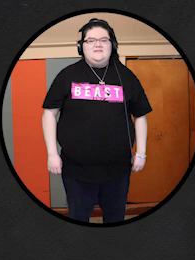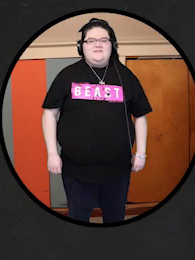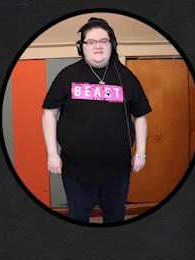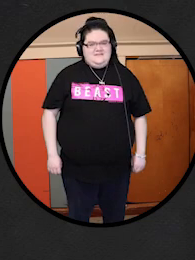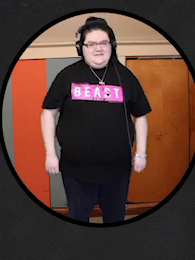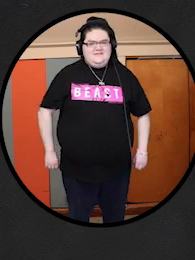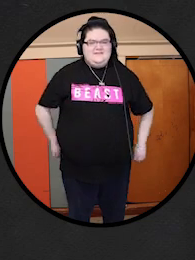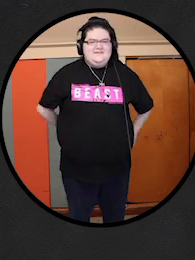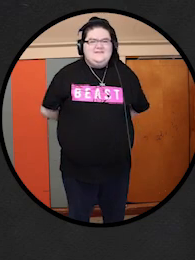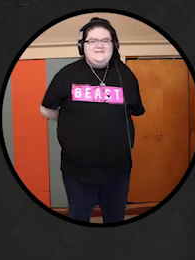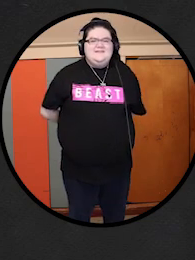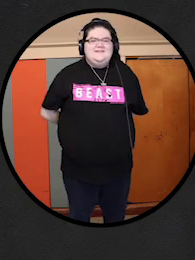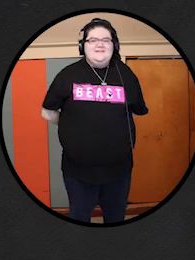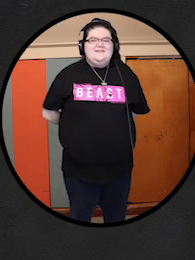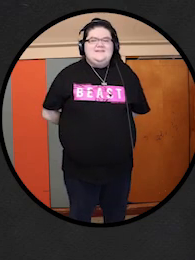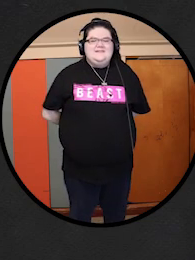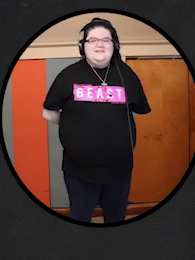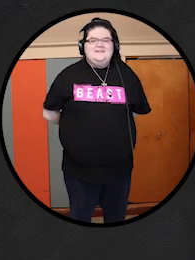with me?